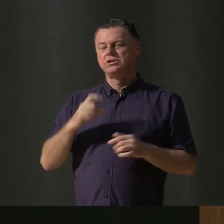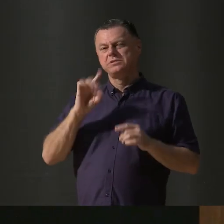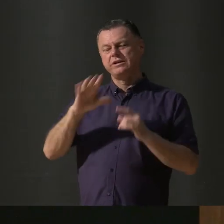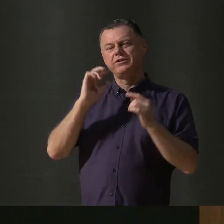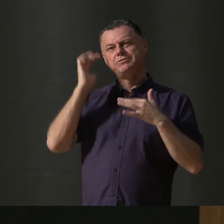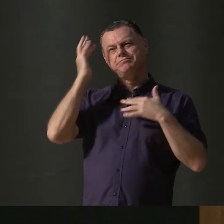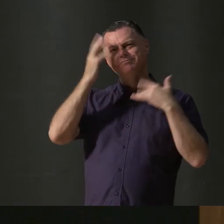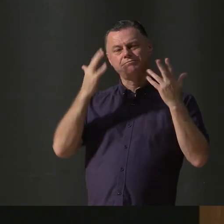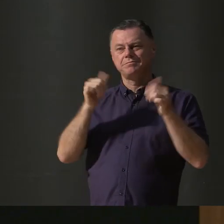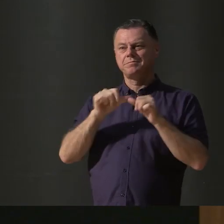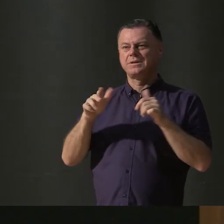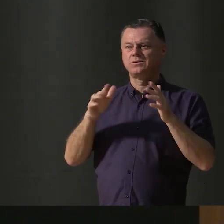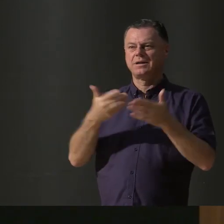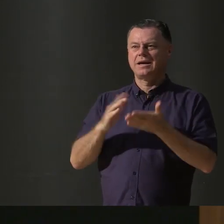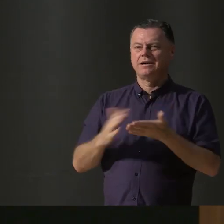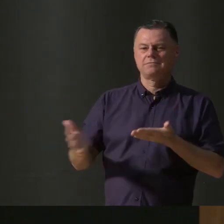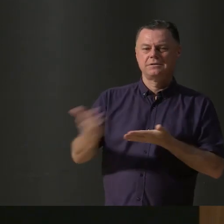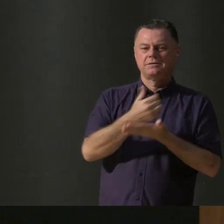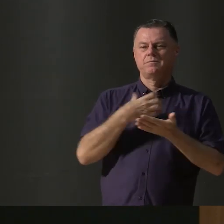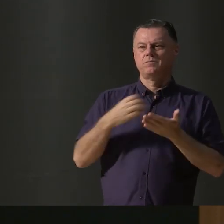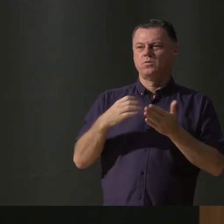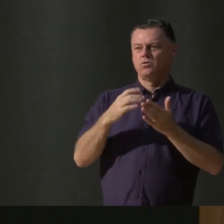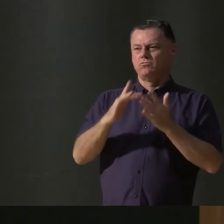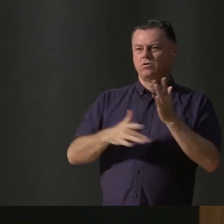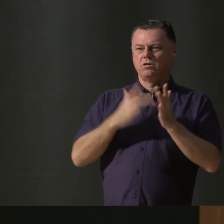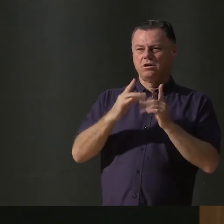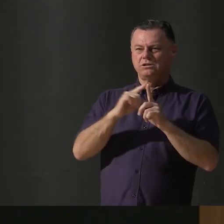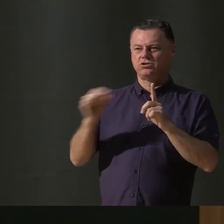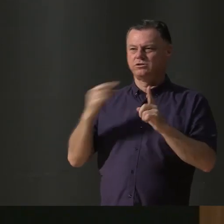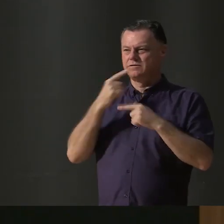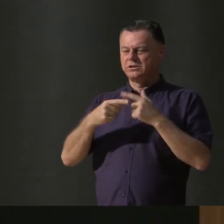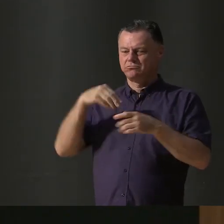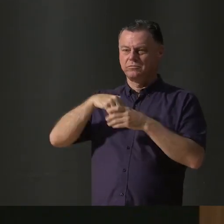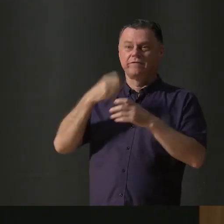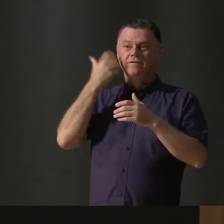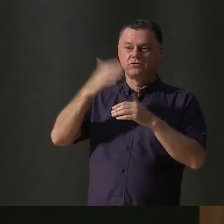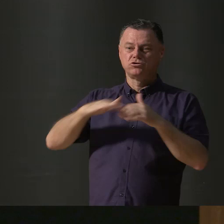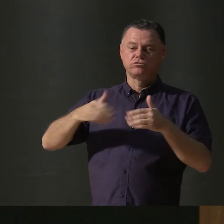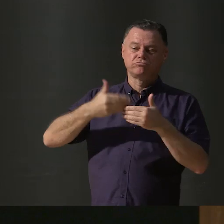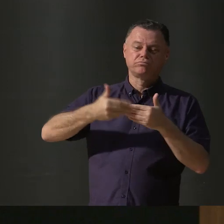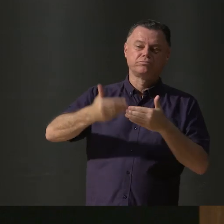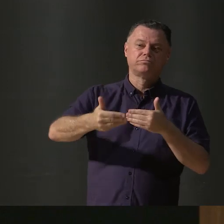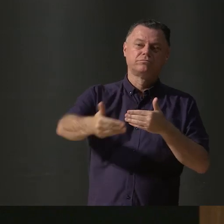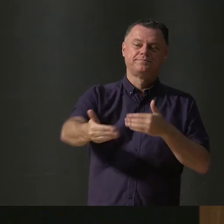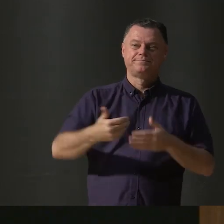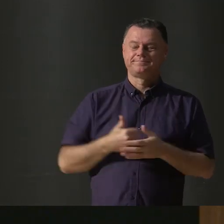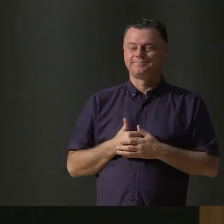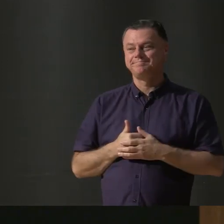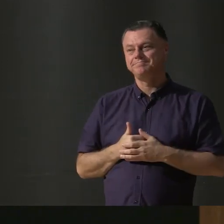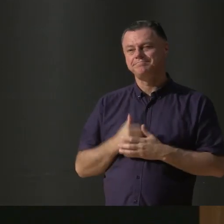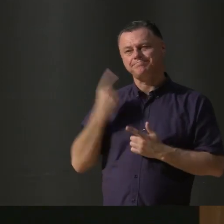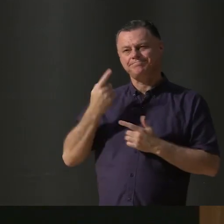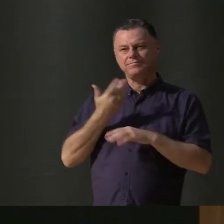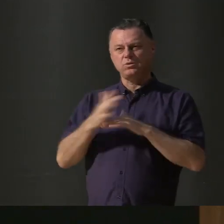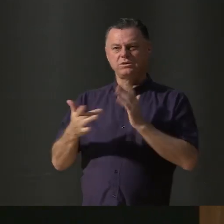contemplate how to best collect born digital content for future generations, and are questioning how to bring